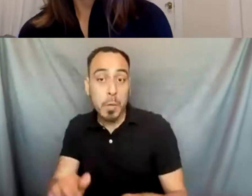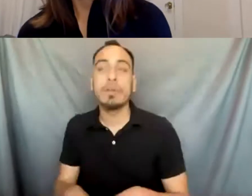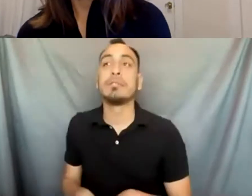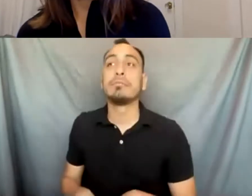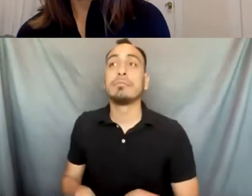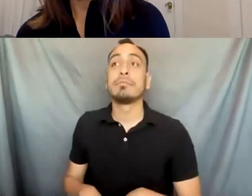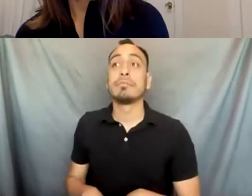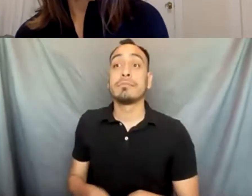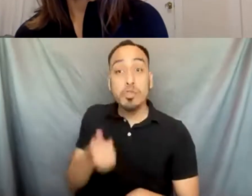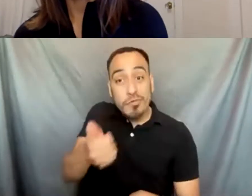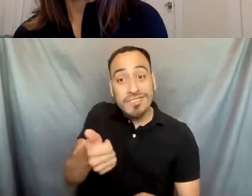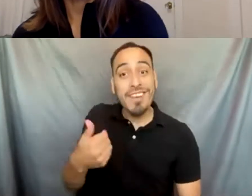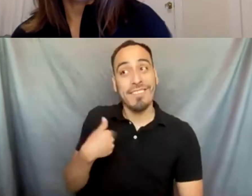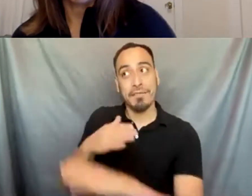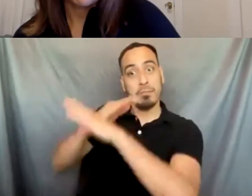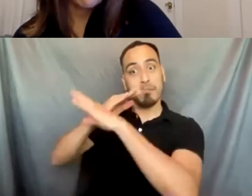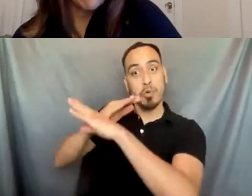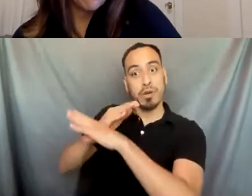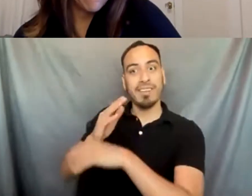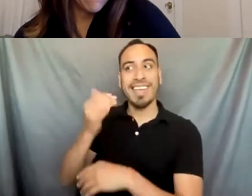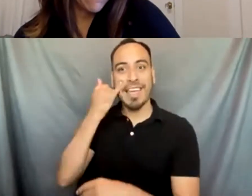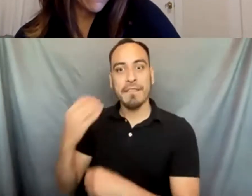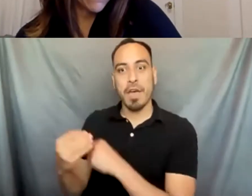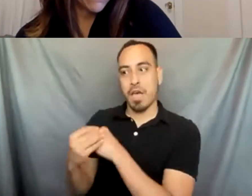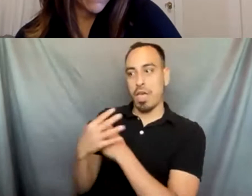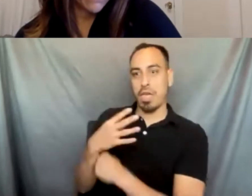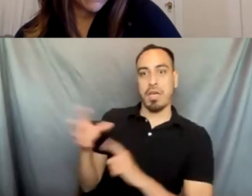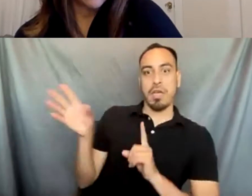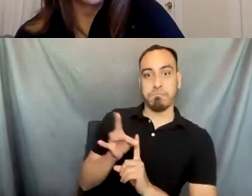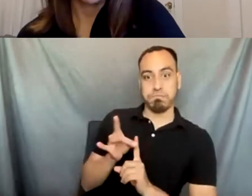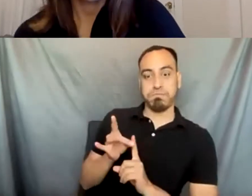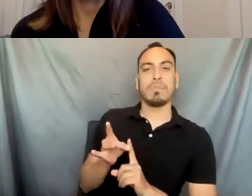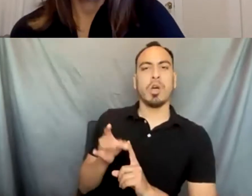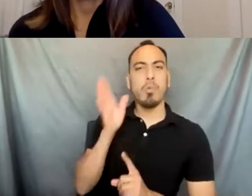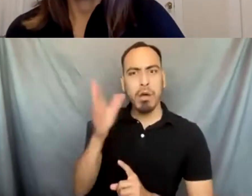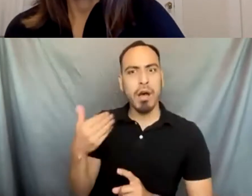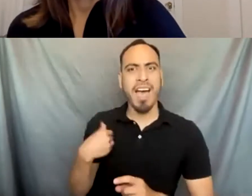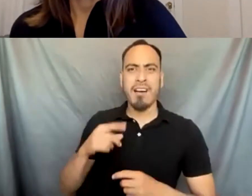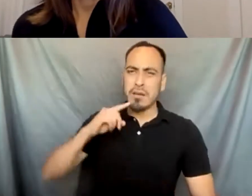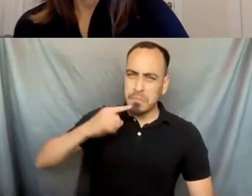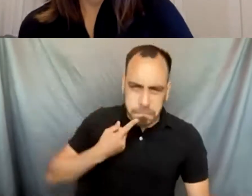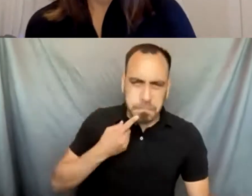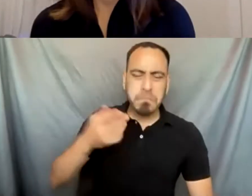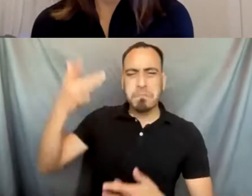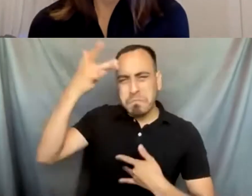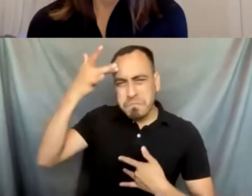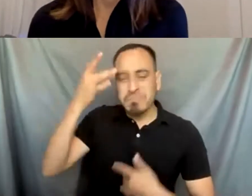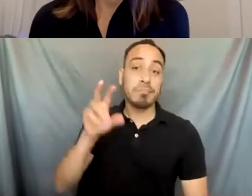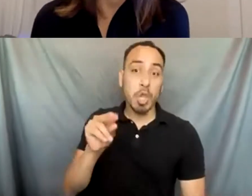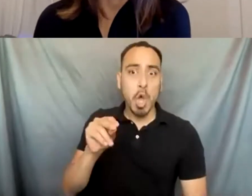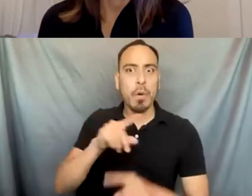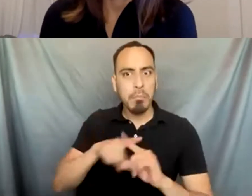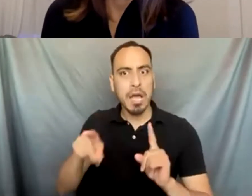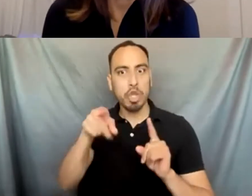you major problems, but it can start the cycle back up again of people getting infected. And I think